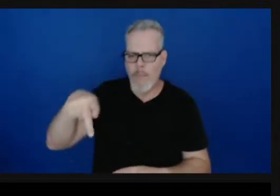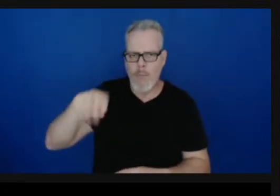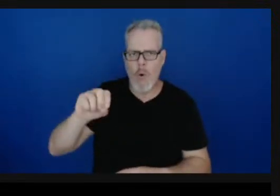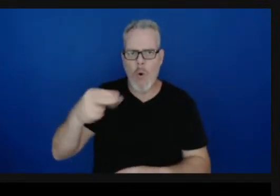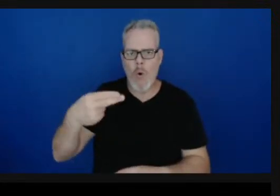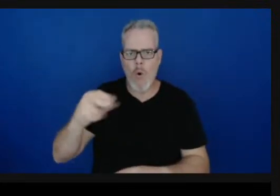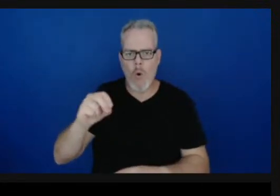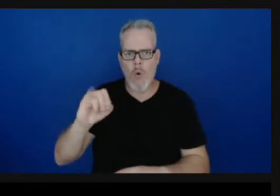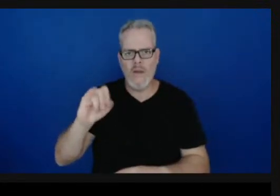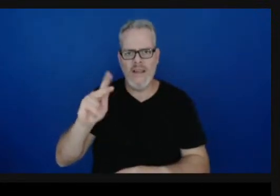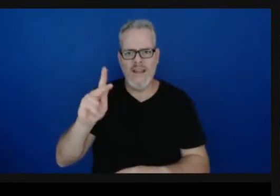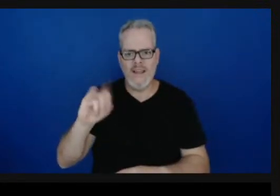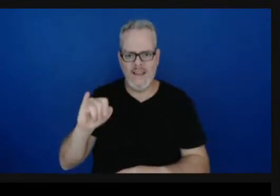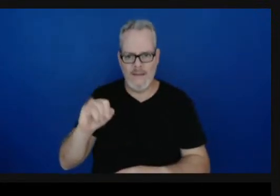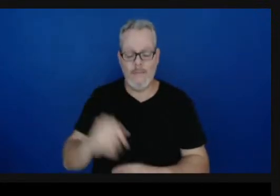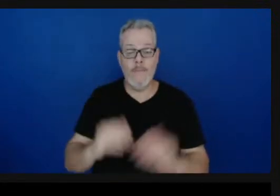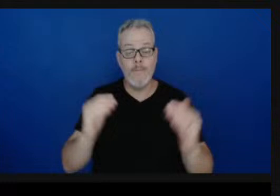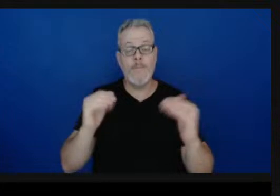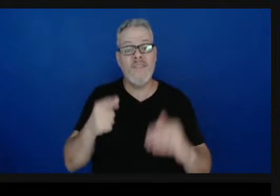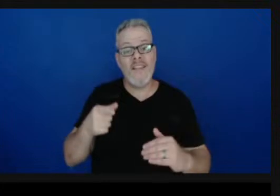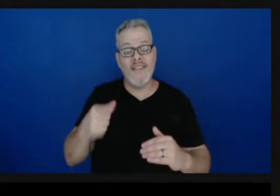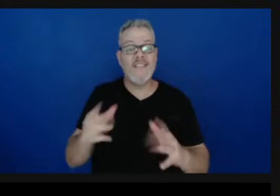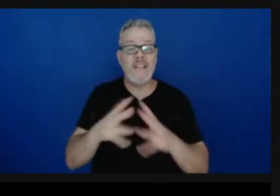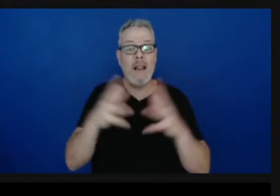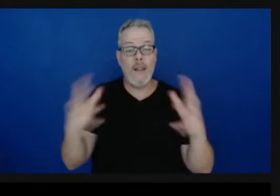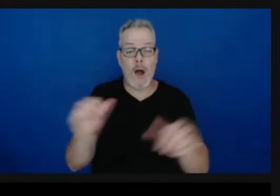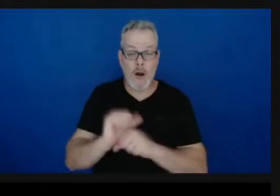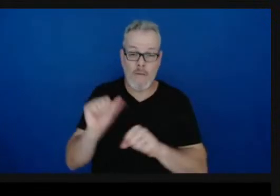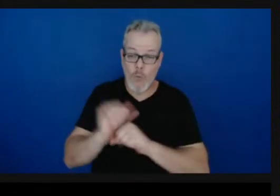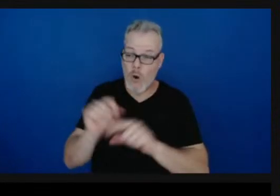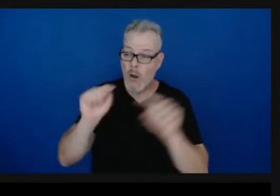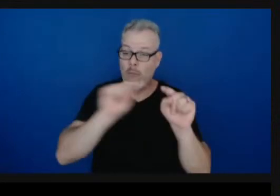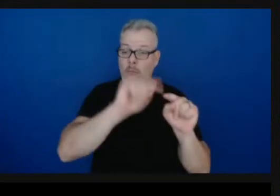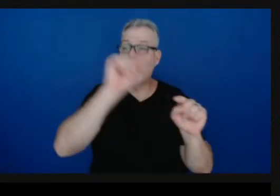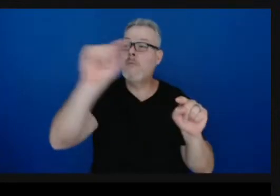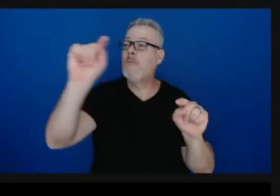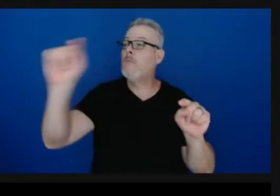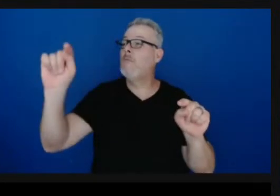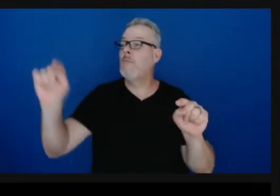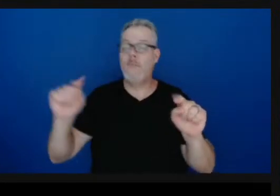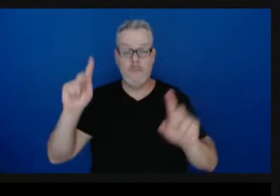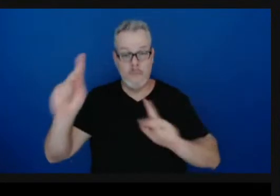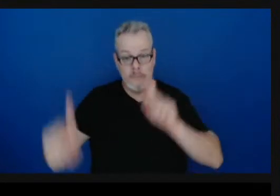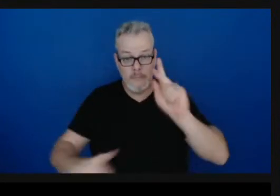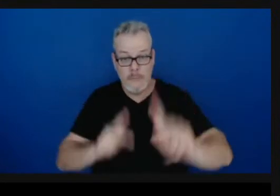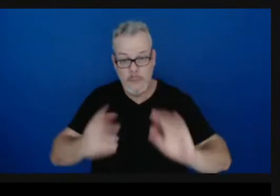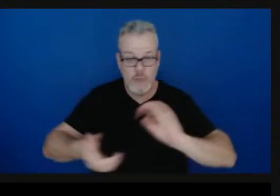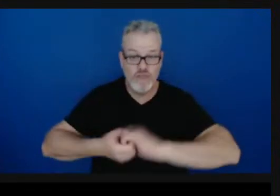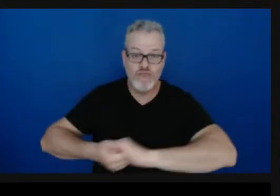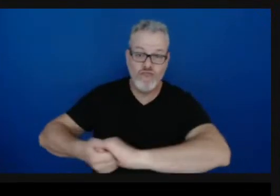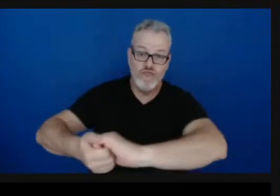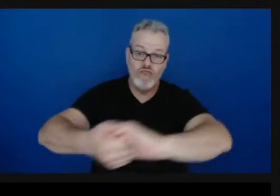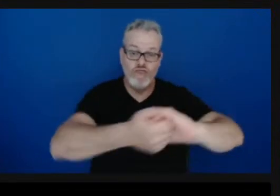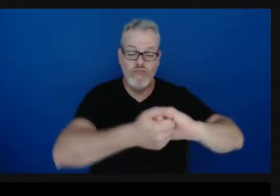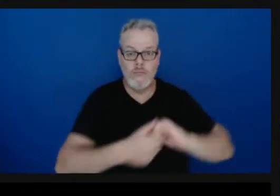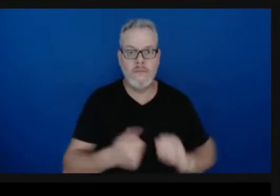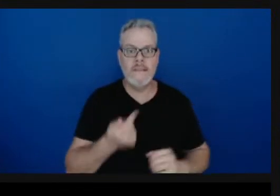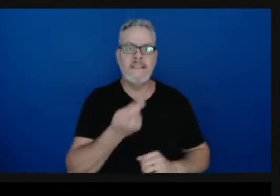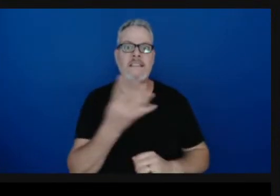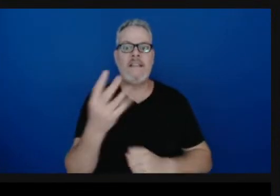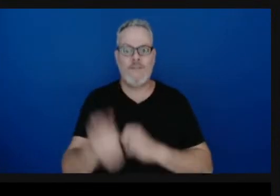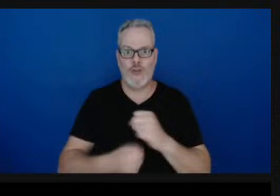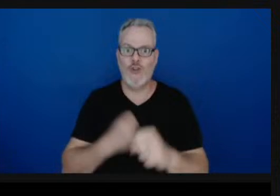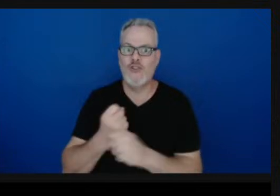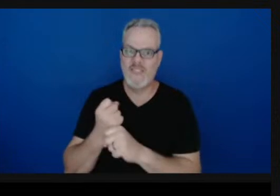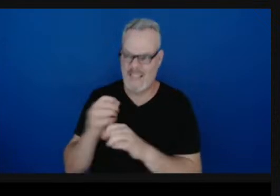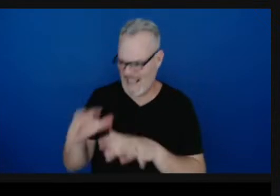lot of work by a lot of people and a lot of partners for several years, and it takes a village, and